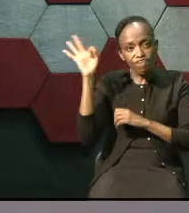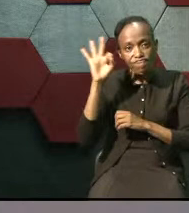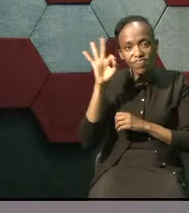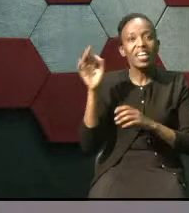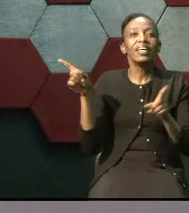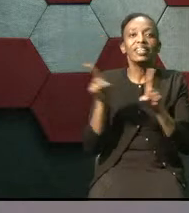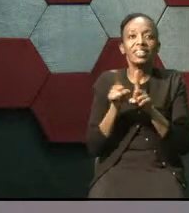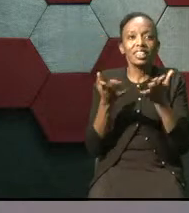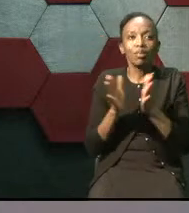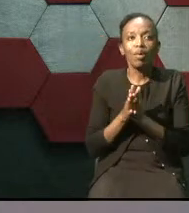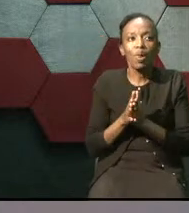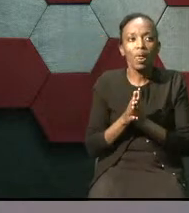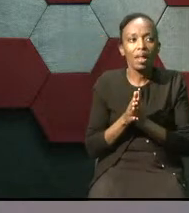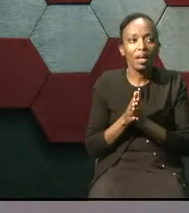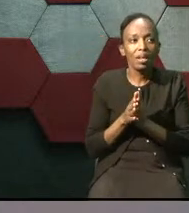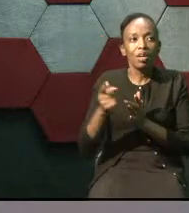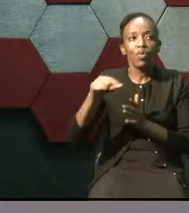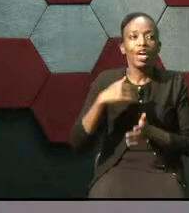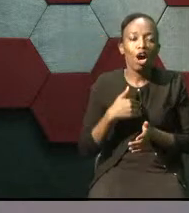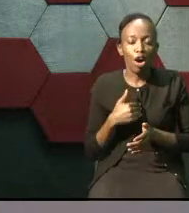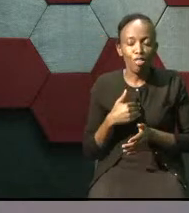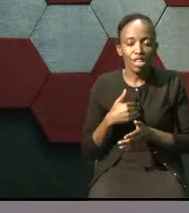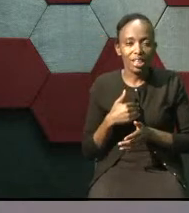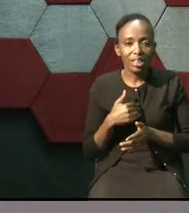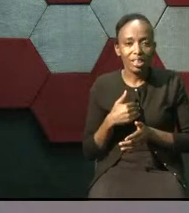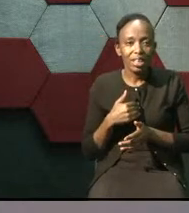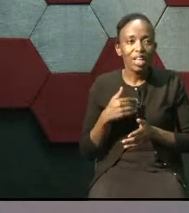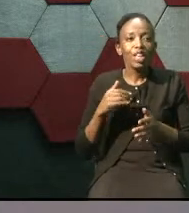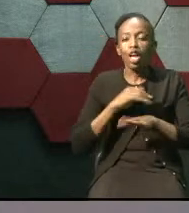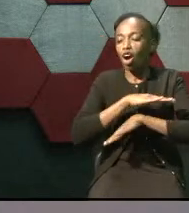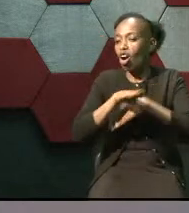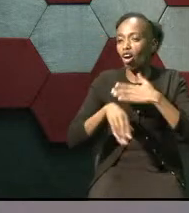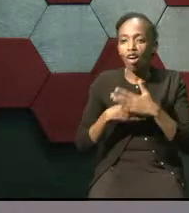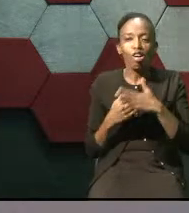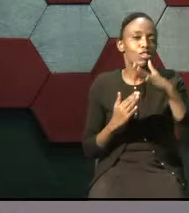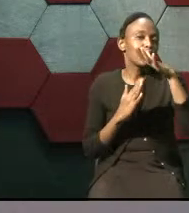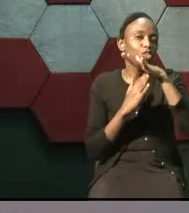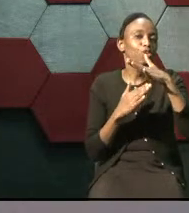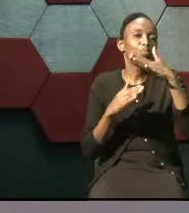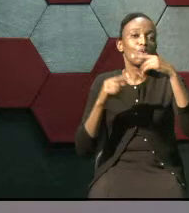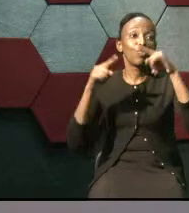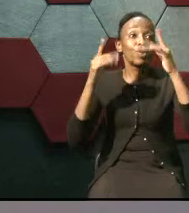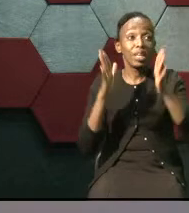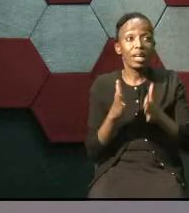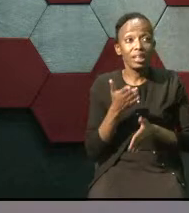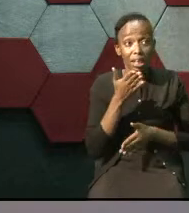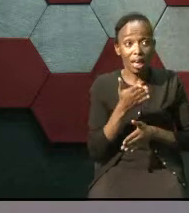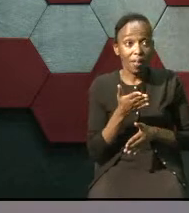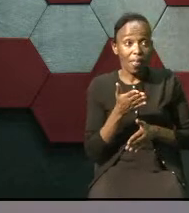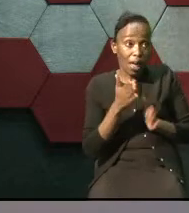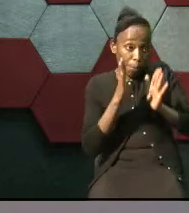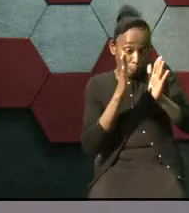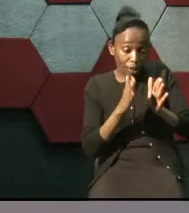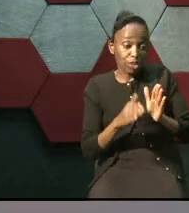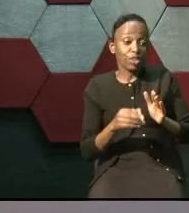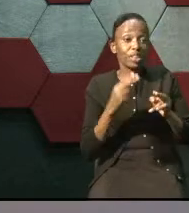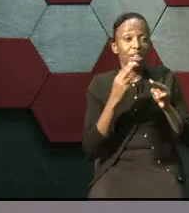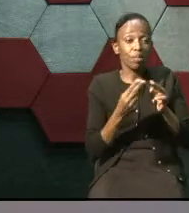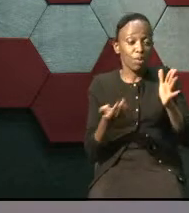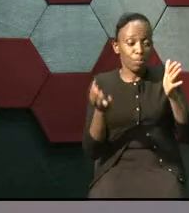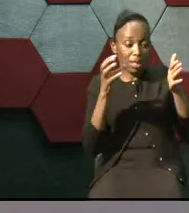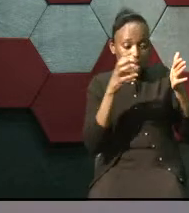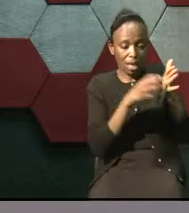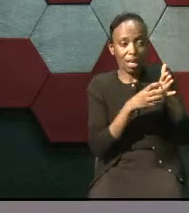Vanessa, we have the overall winners here. Somebody's name is going to be added